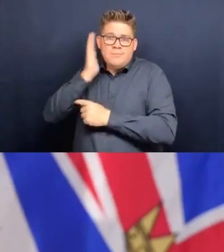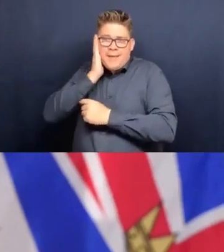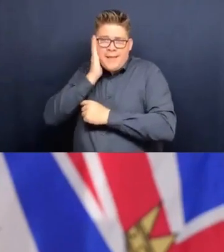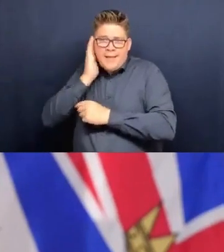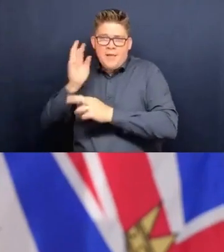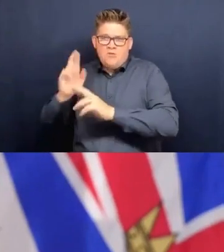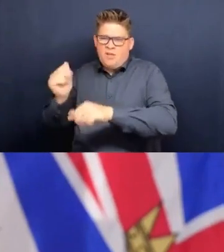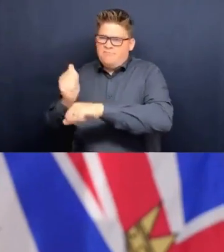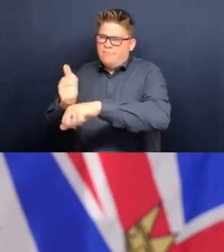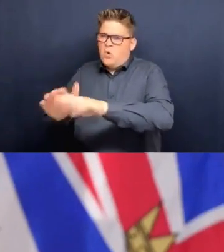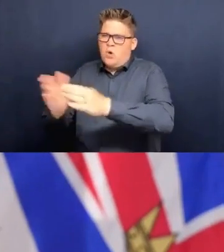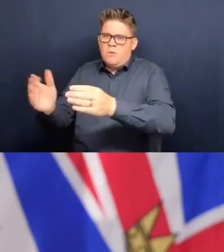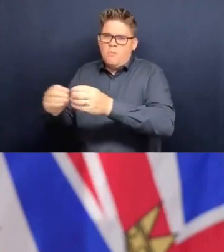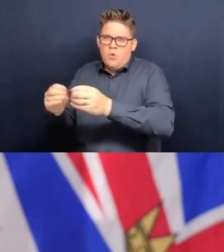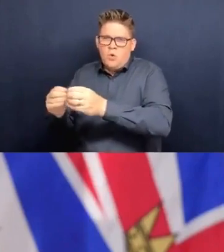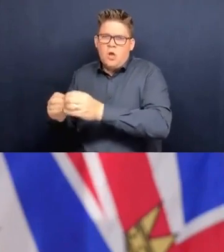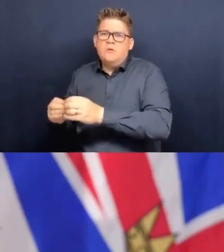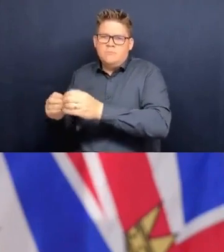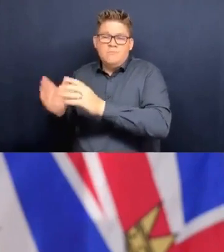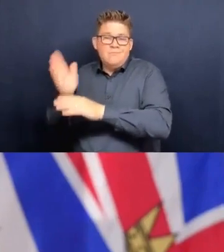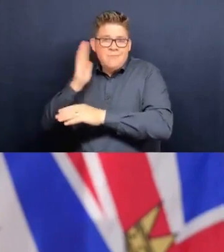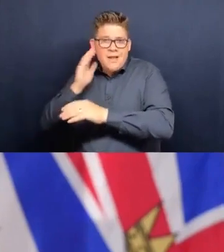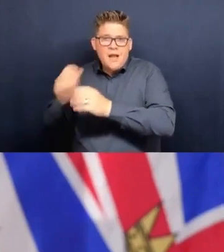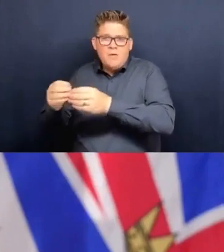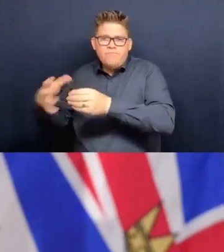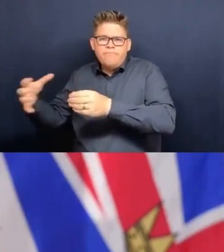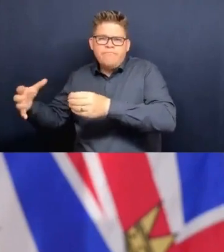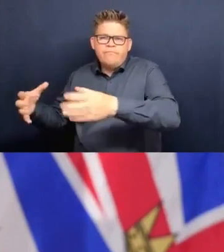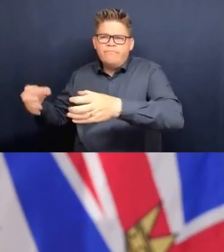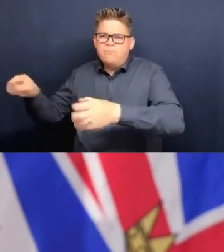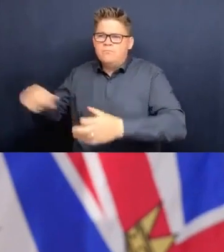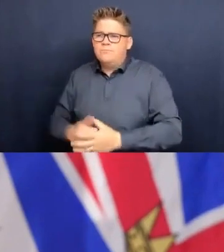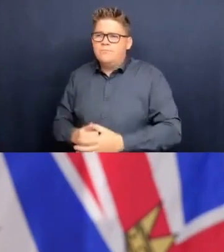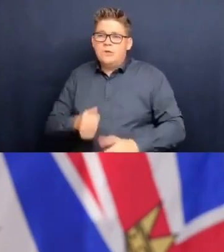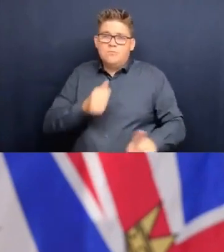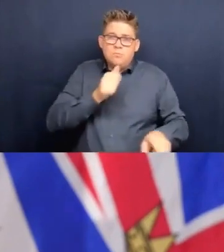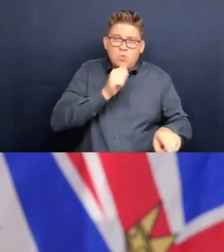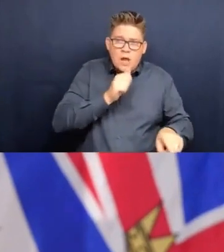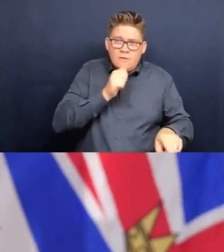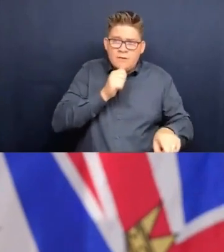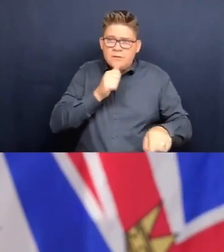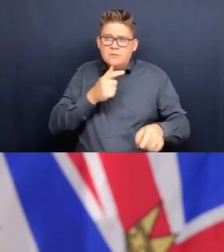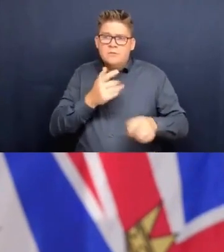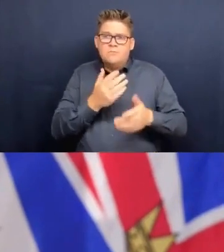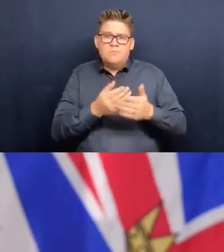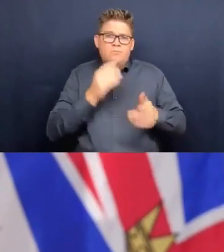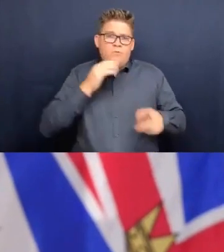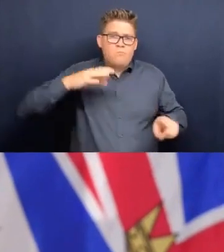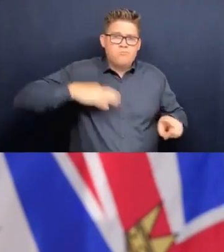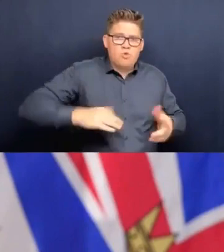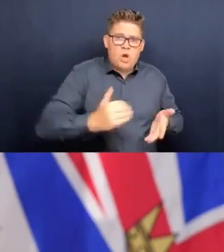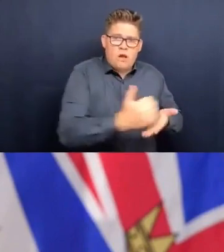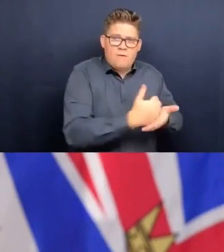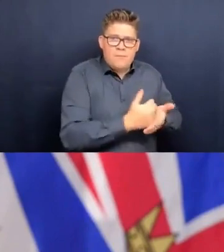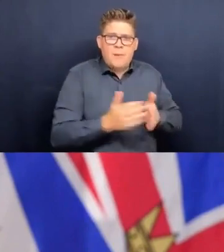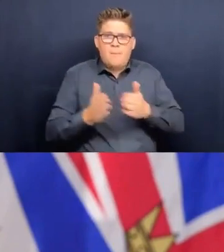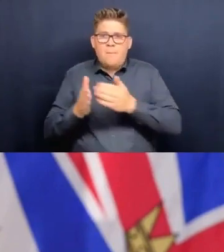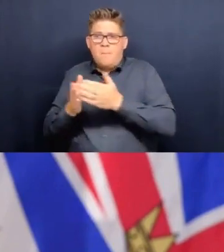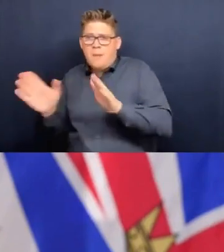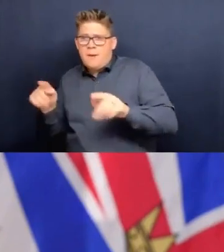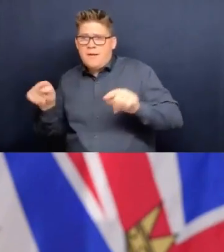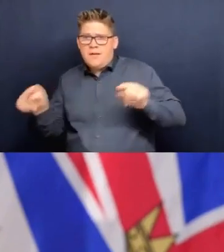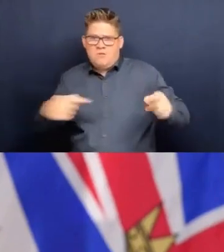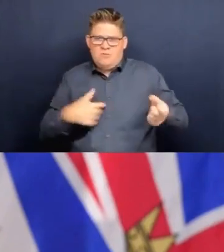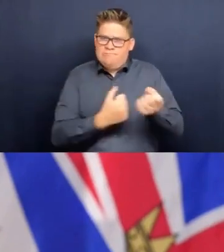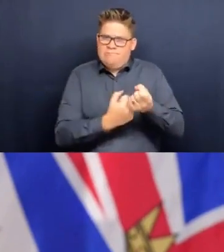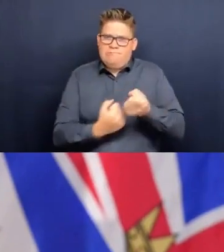often private for-profit or non-profit providers, including staffing float teams and virtual nursing services, and providing casual